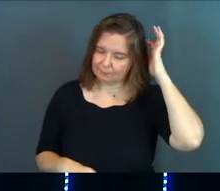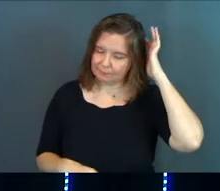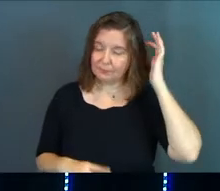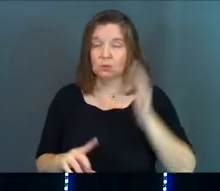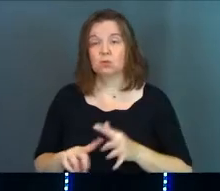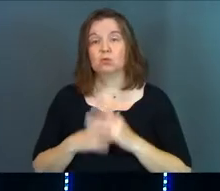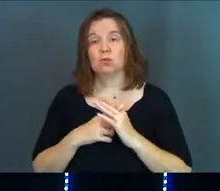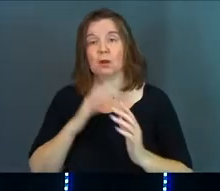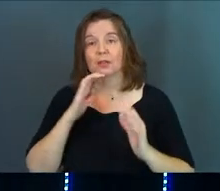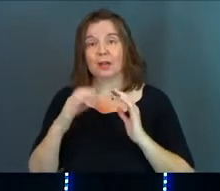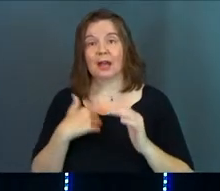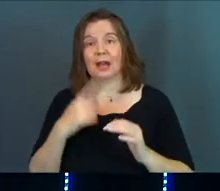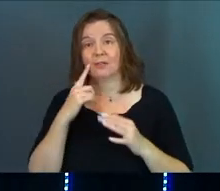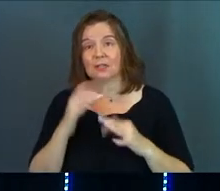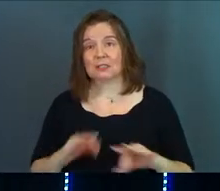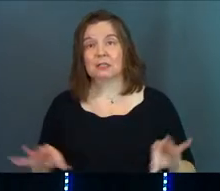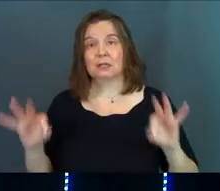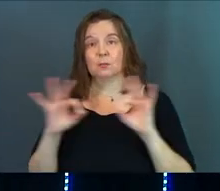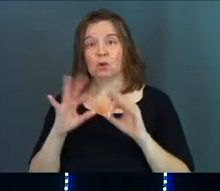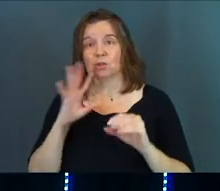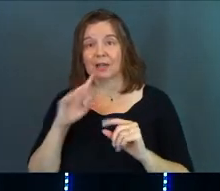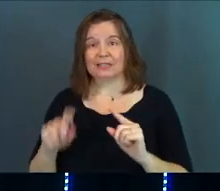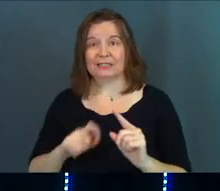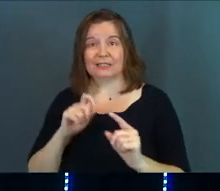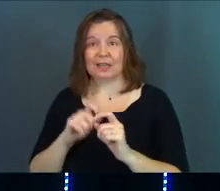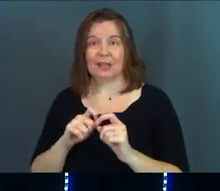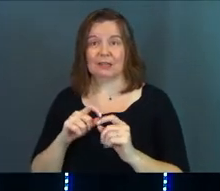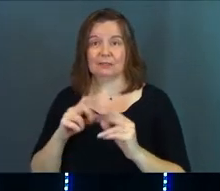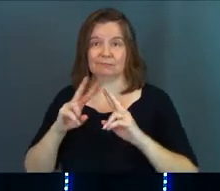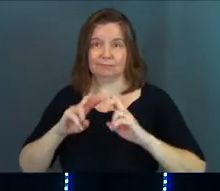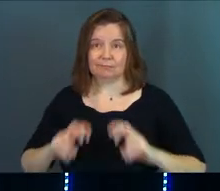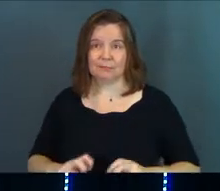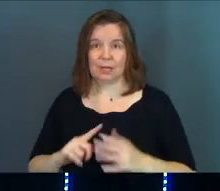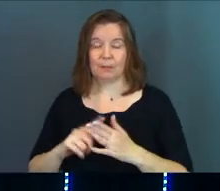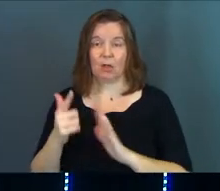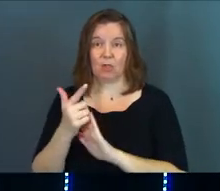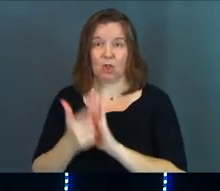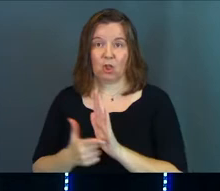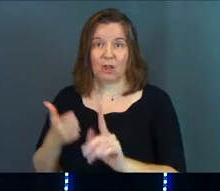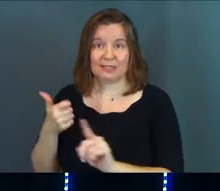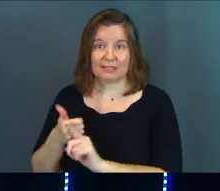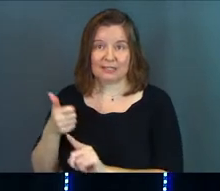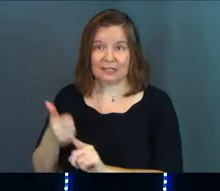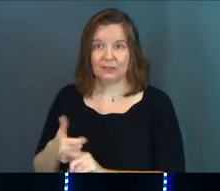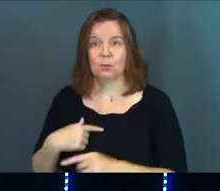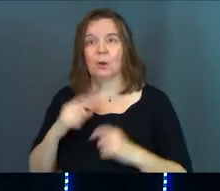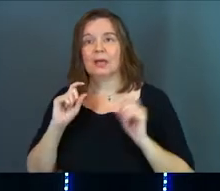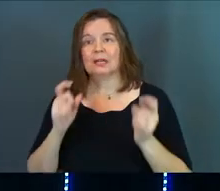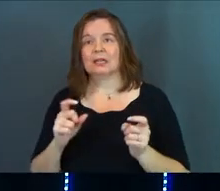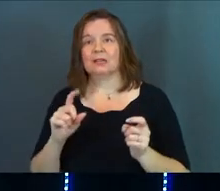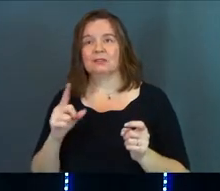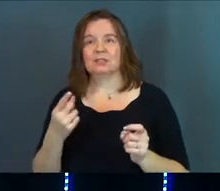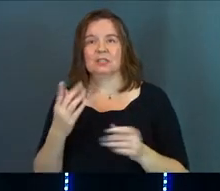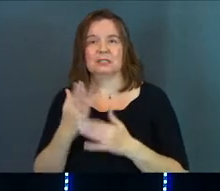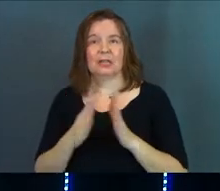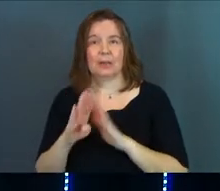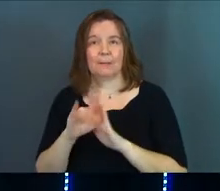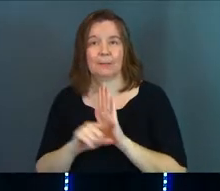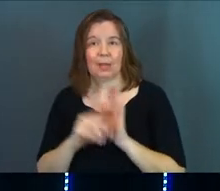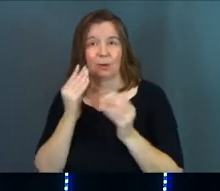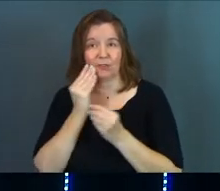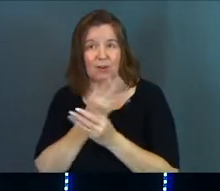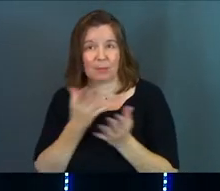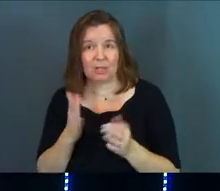To start off this conversation, I think it's important to talk exactly, just dig in deep about the law itself, okay? So I want to give just kind of some